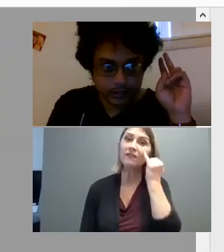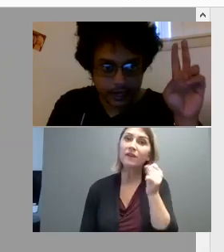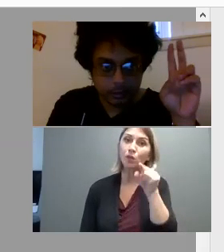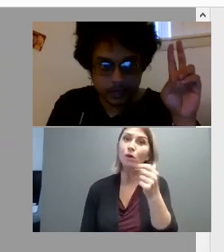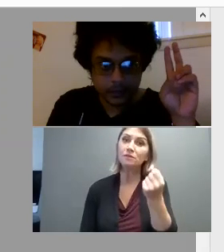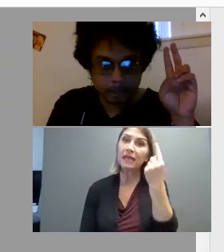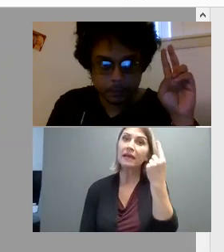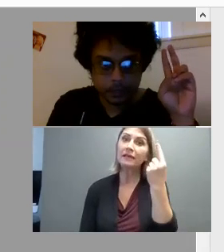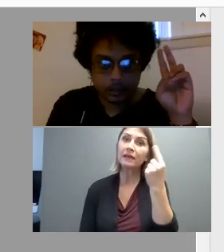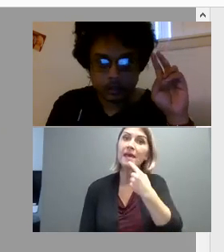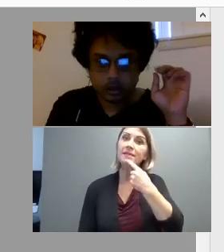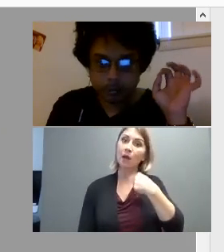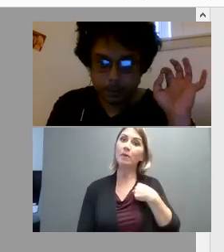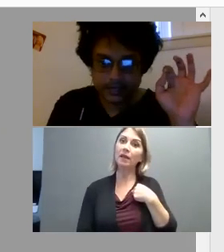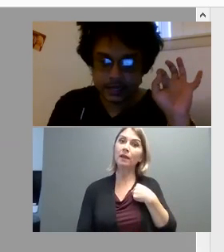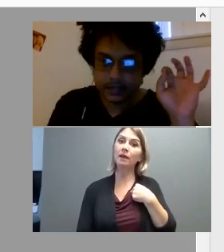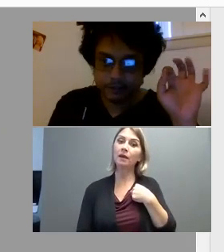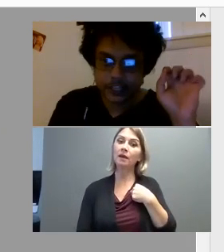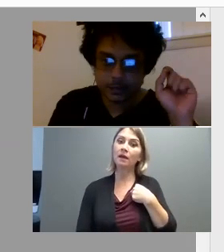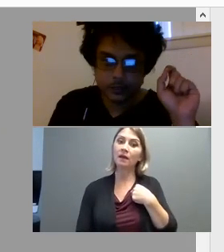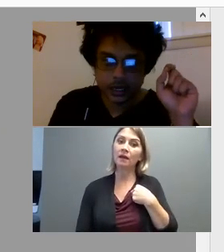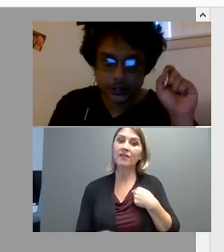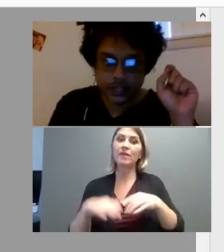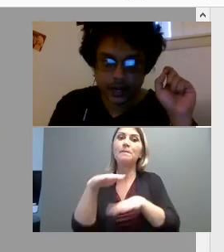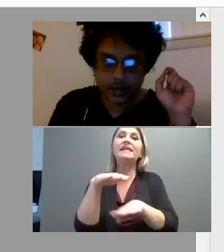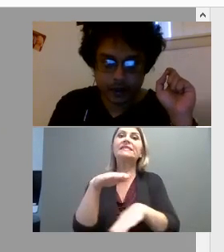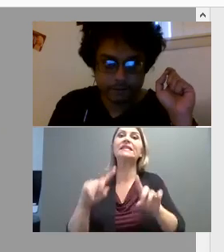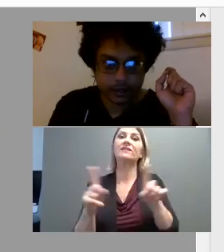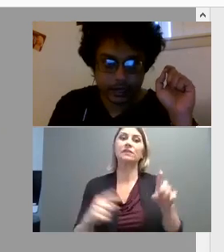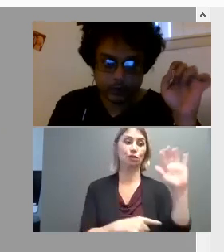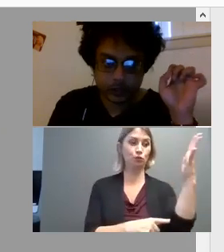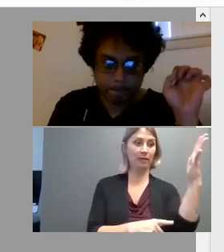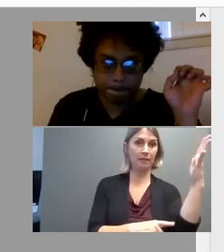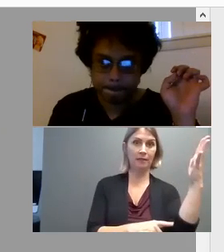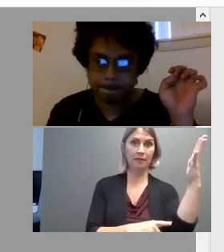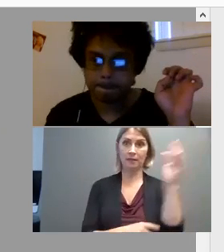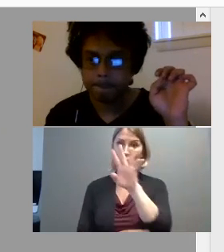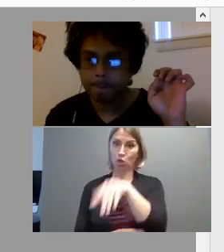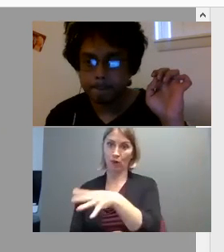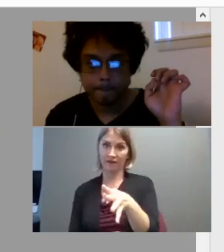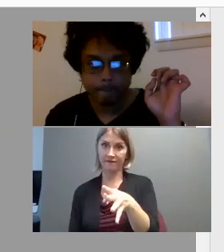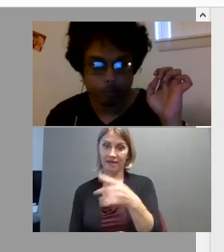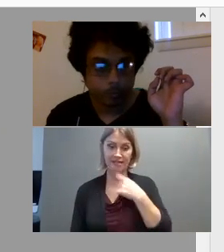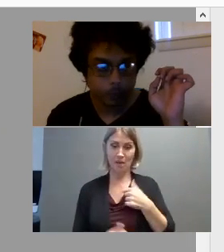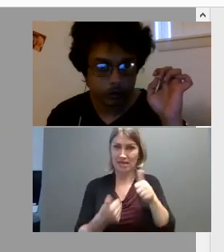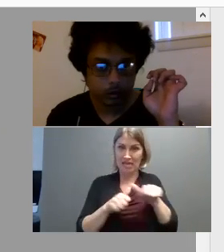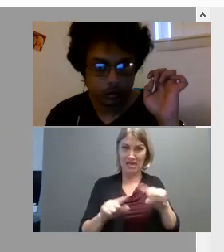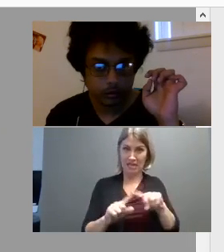understand, tell me the basic difference between a tree and a graph. Anyone?